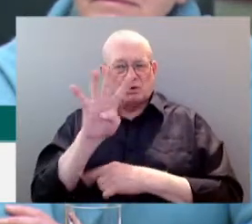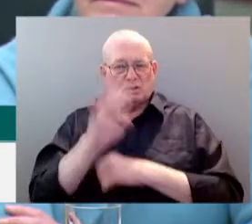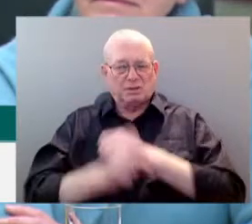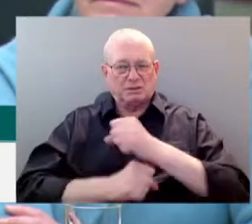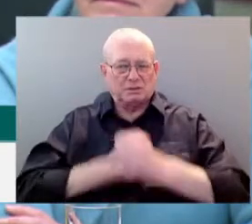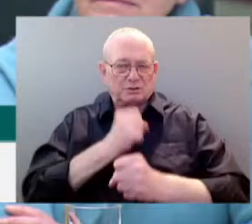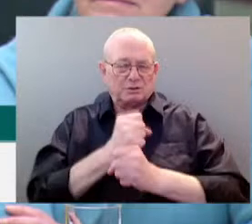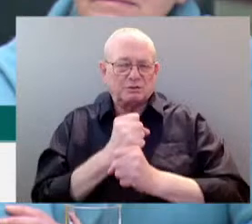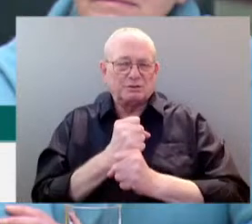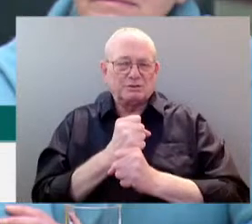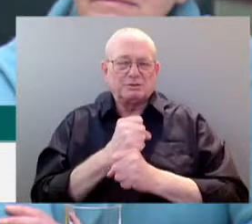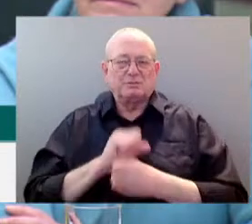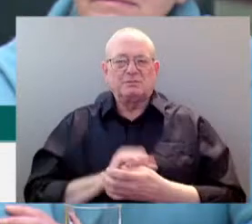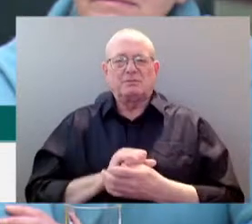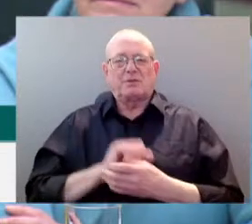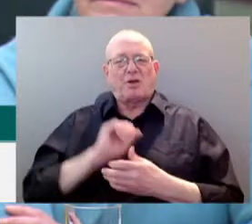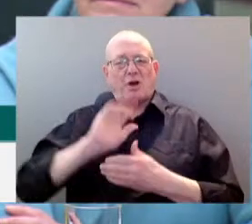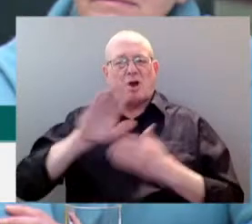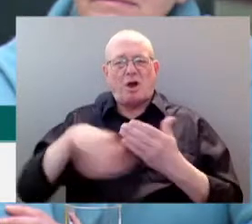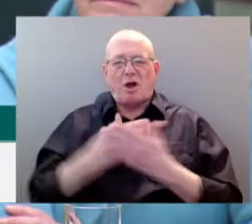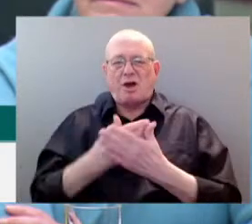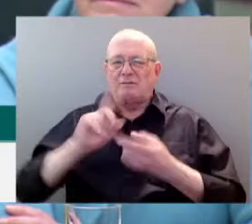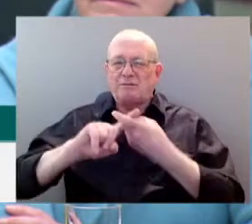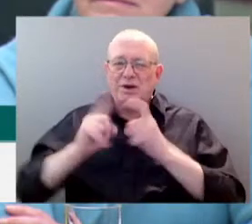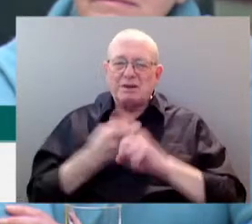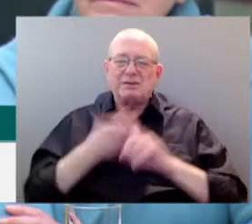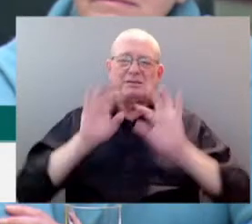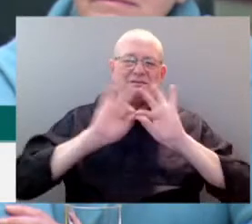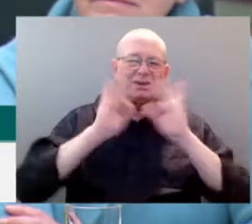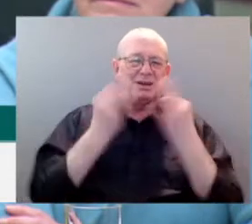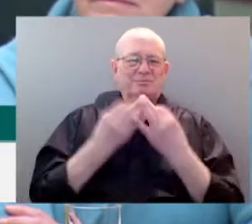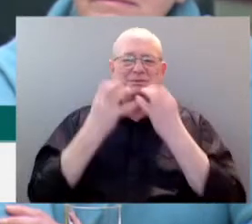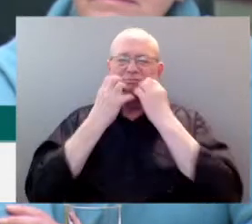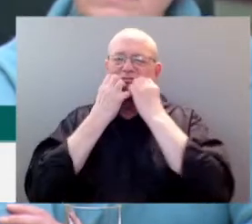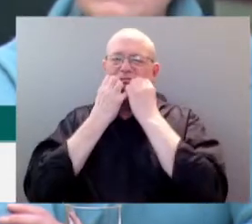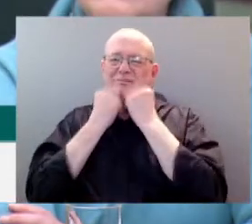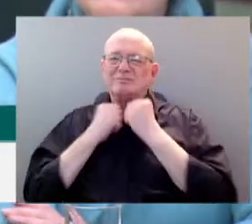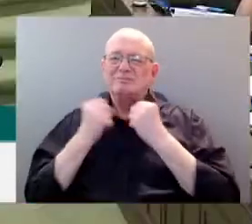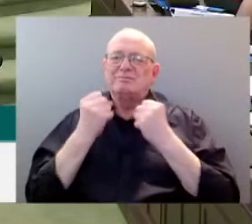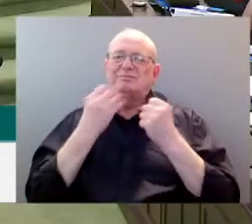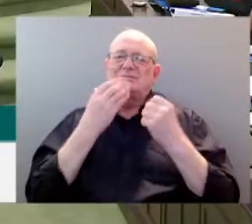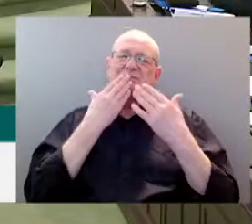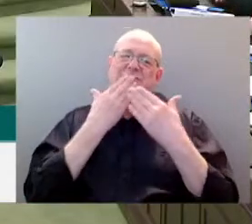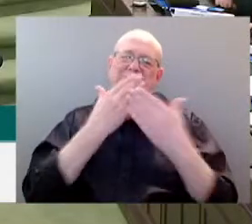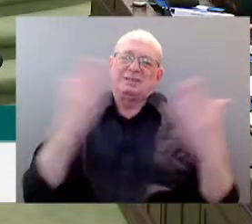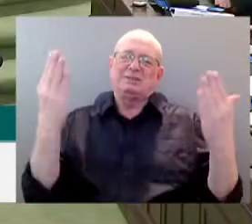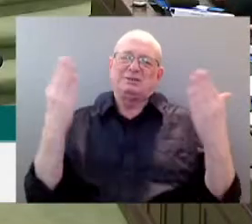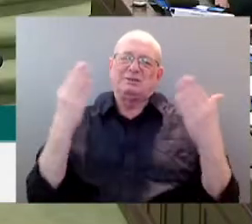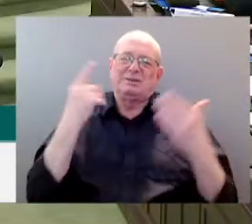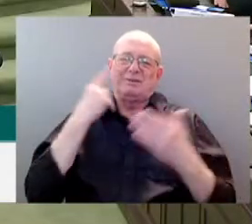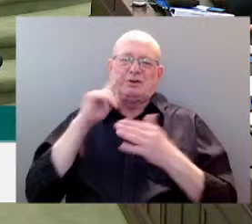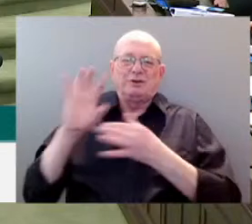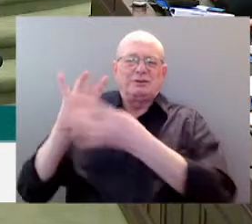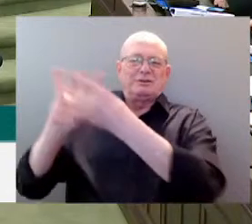Open Arms your heart to so many and opening your heart for mine